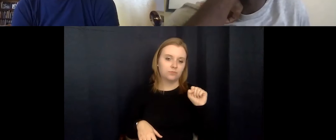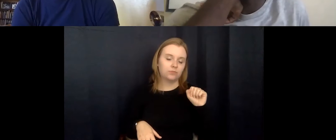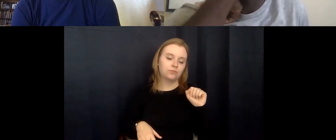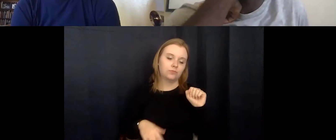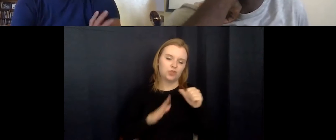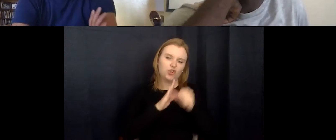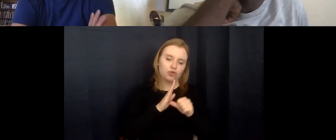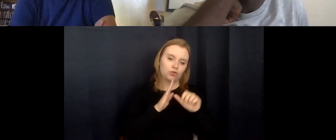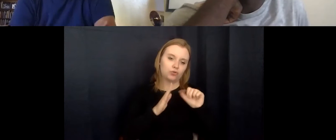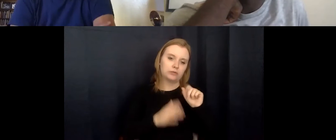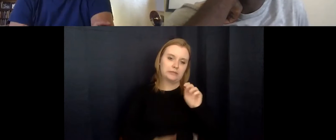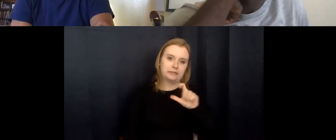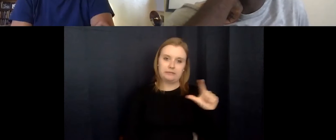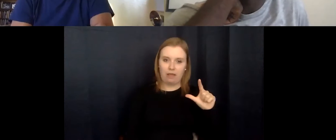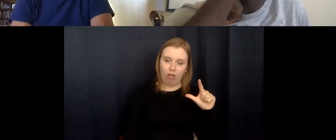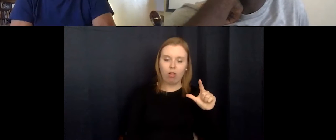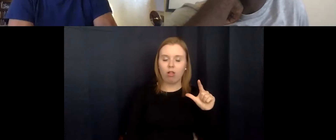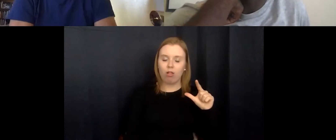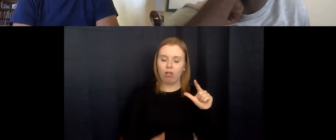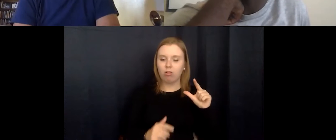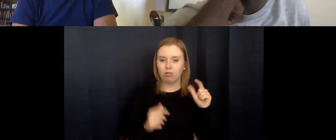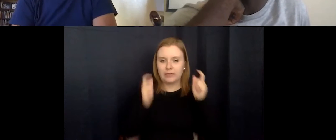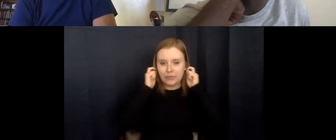leftovers from San Francisco in the 90s.